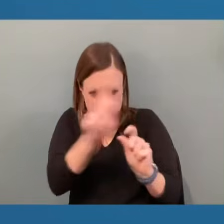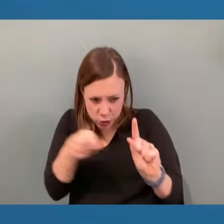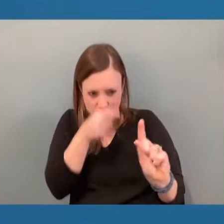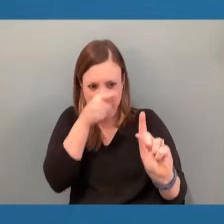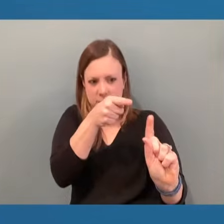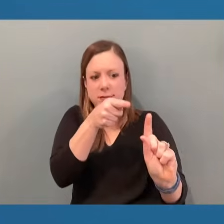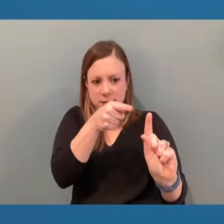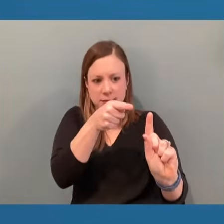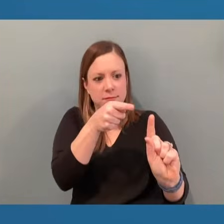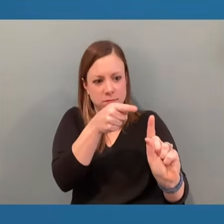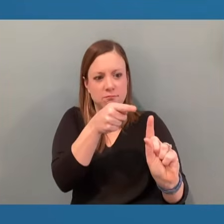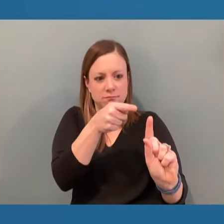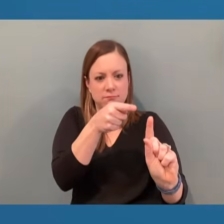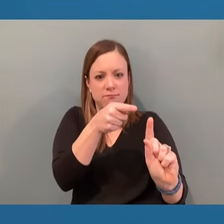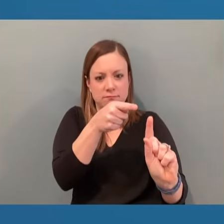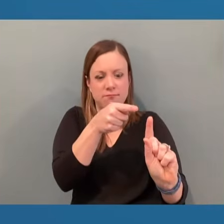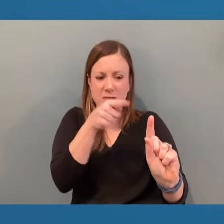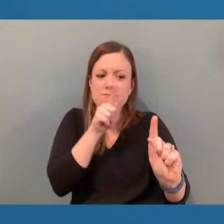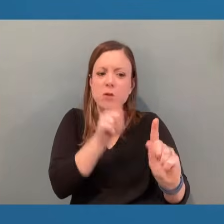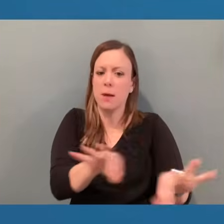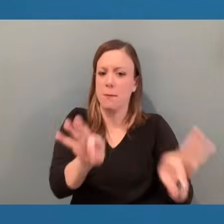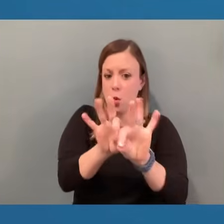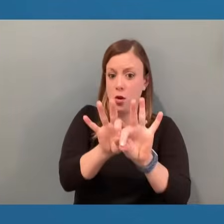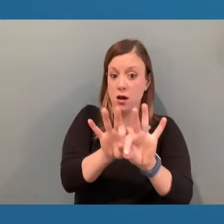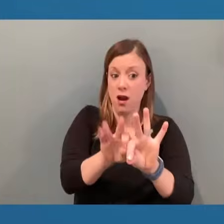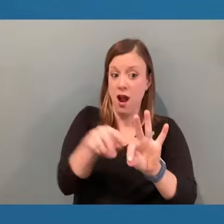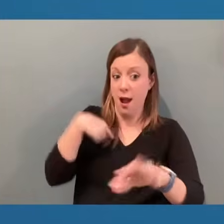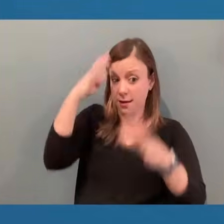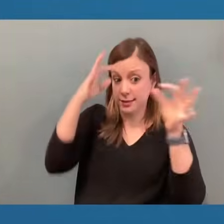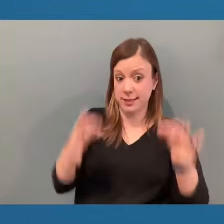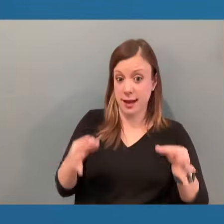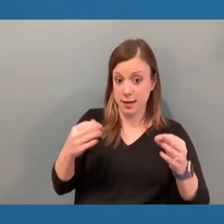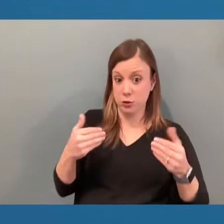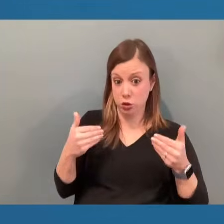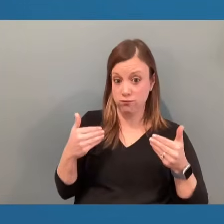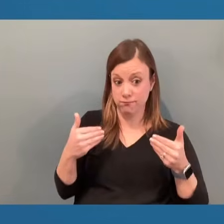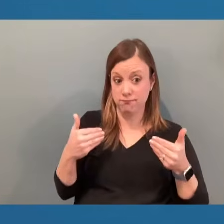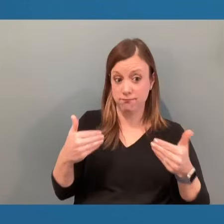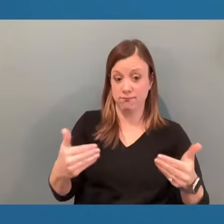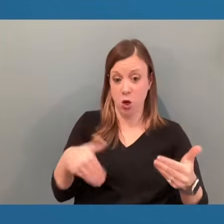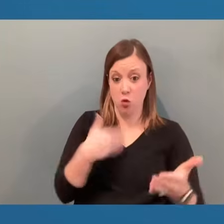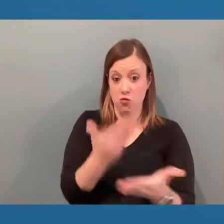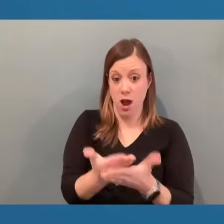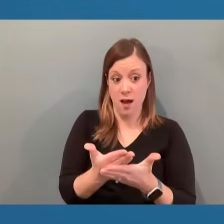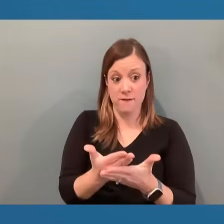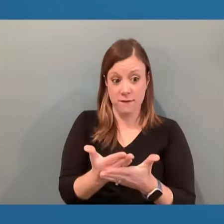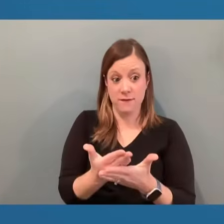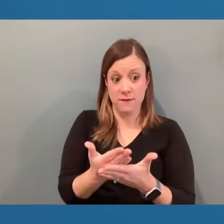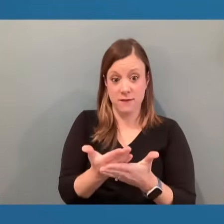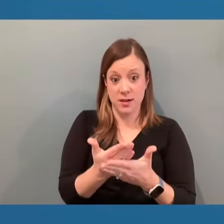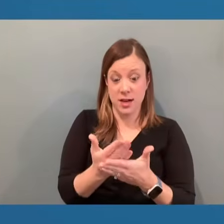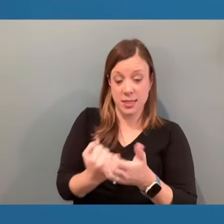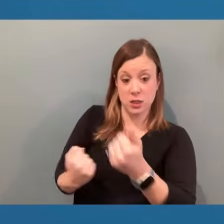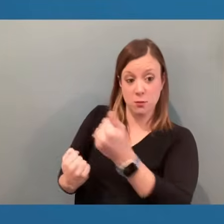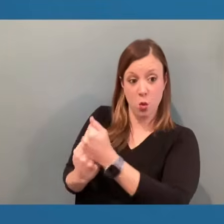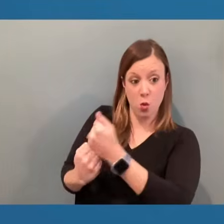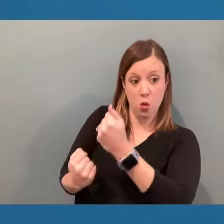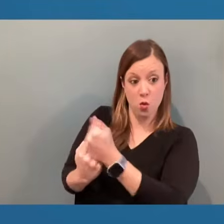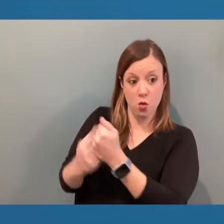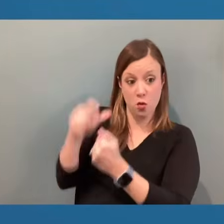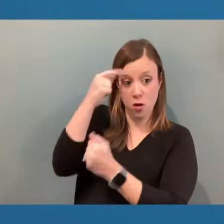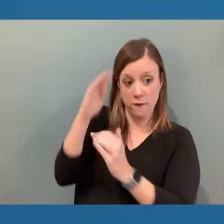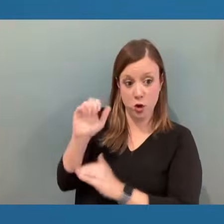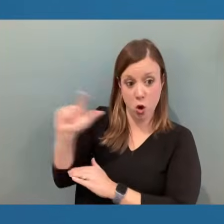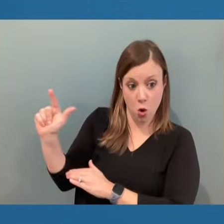this. I decided to come today and to stand with Governor Hochul and with Senator Holman